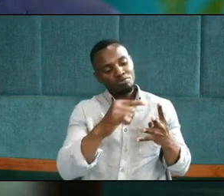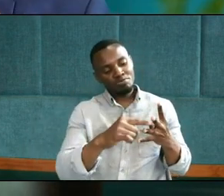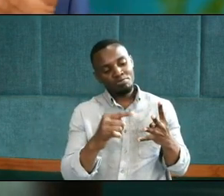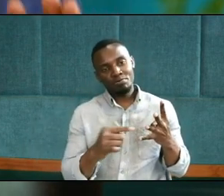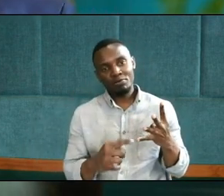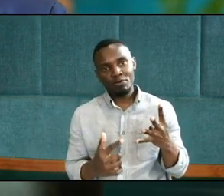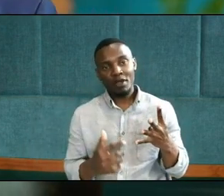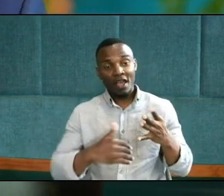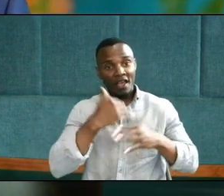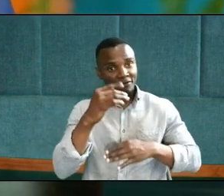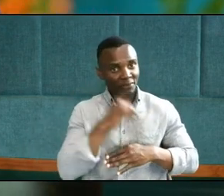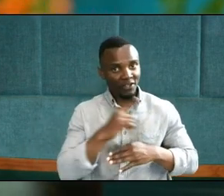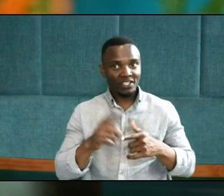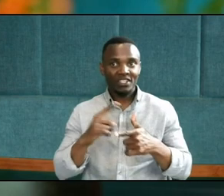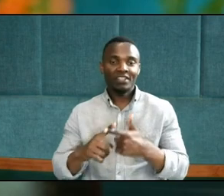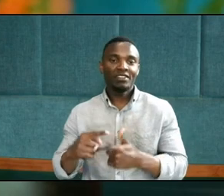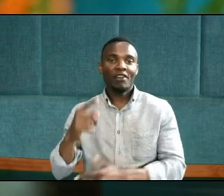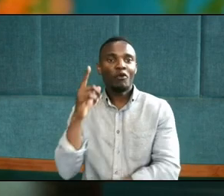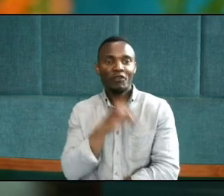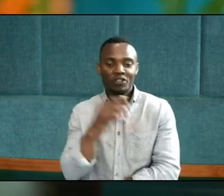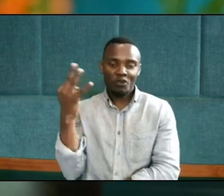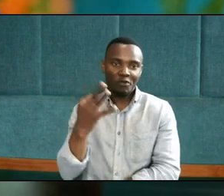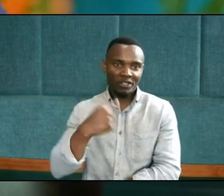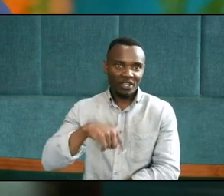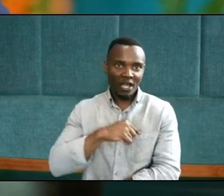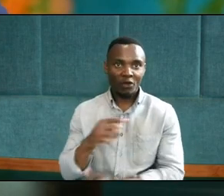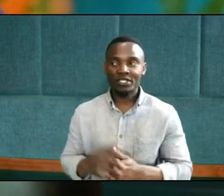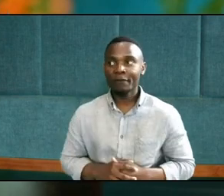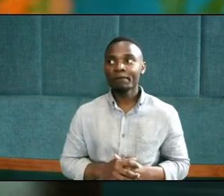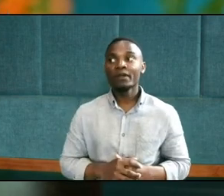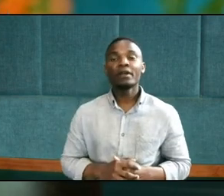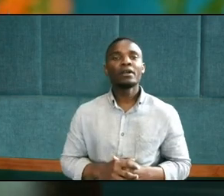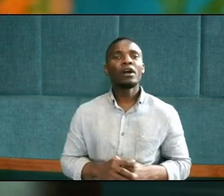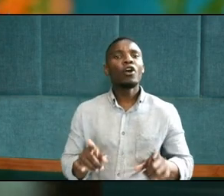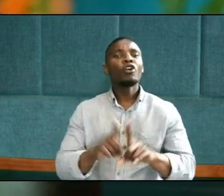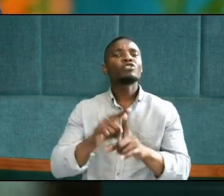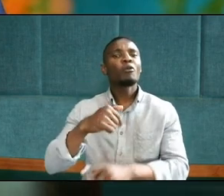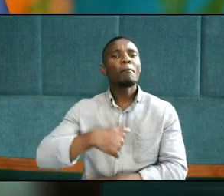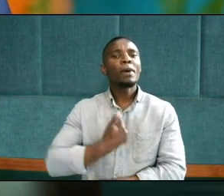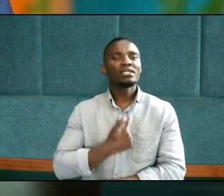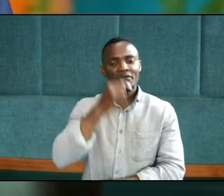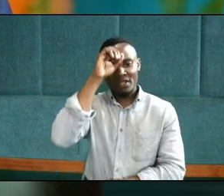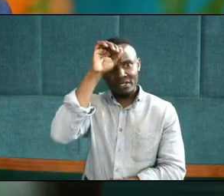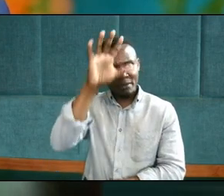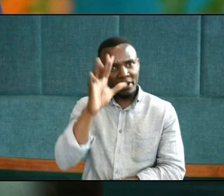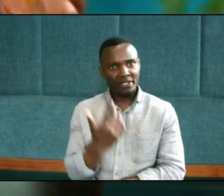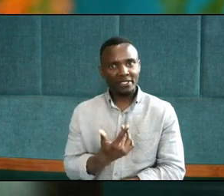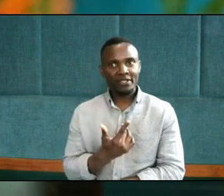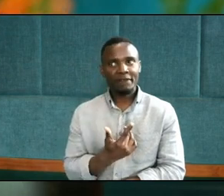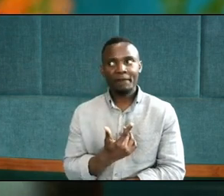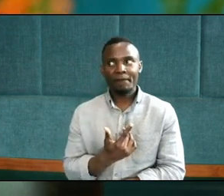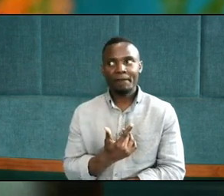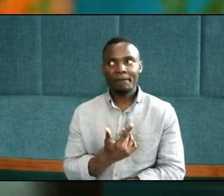things, I'll have done for this morning. And then I was surprised that I'll also be